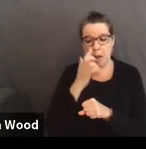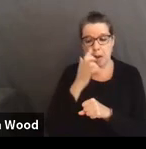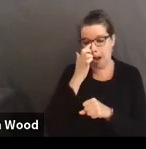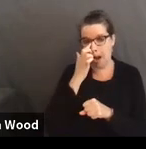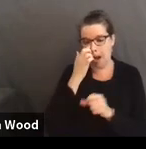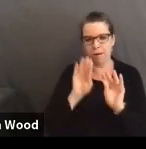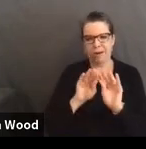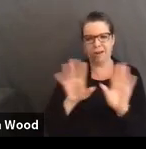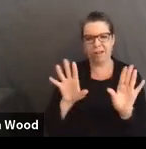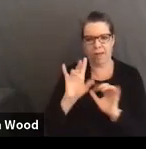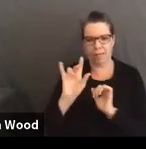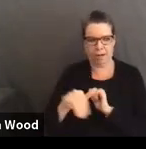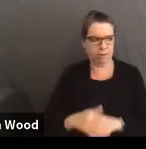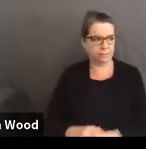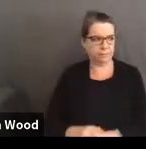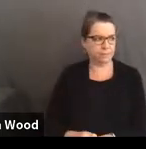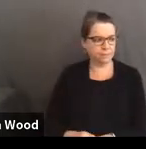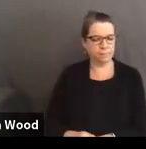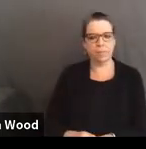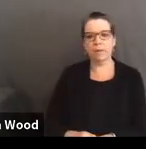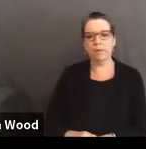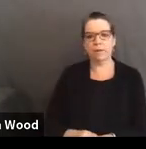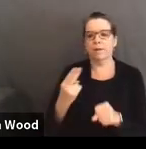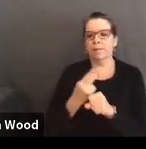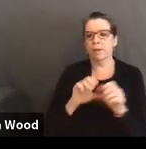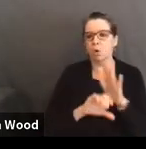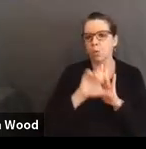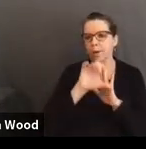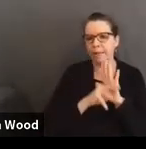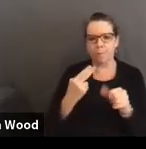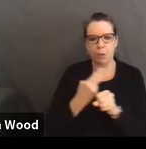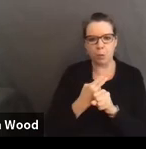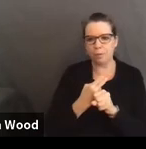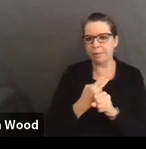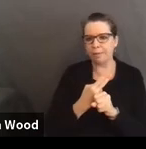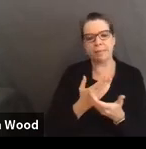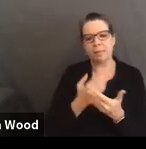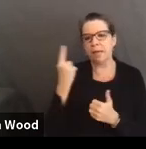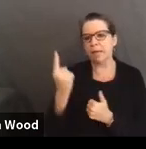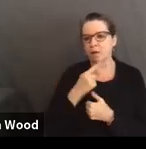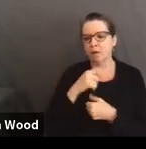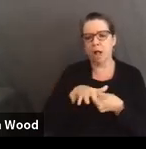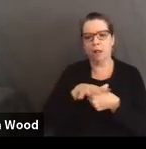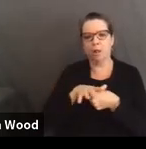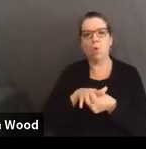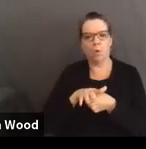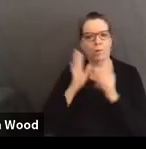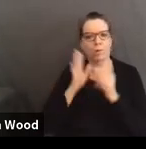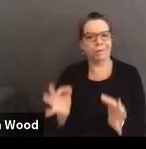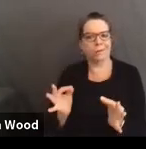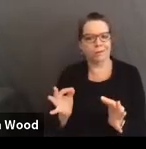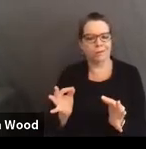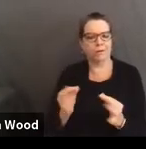to clarify that, you know, the use of curricular materials as always is a local decision. So as